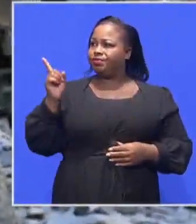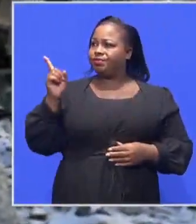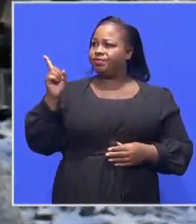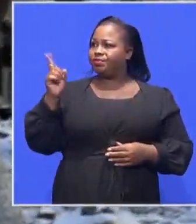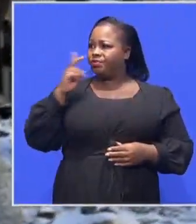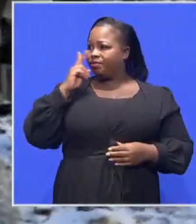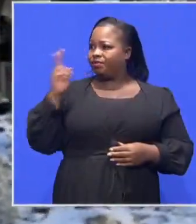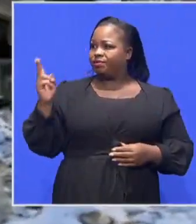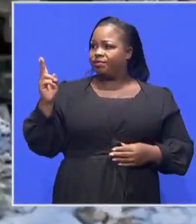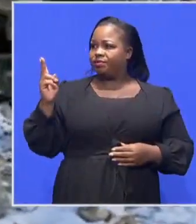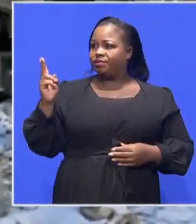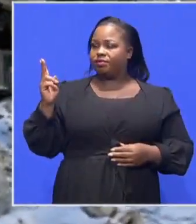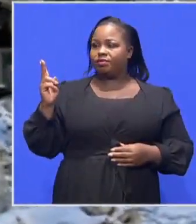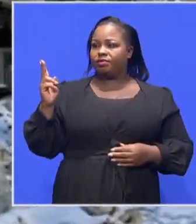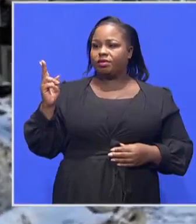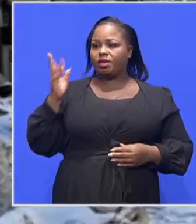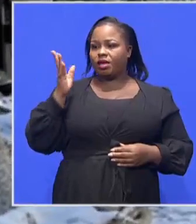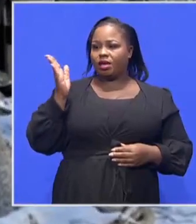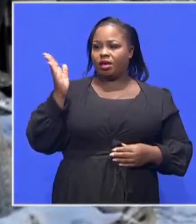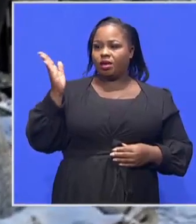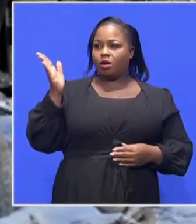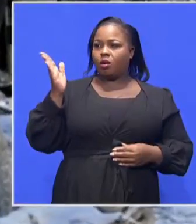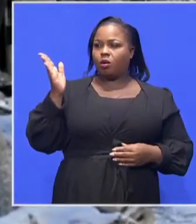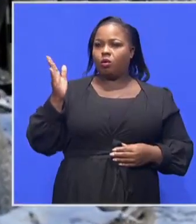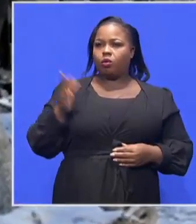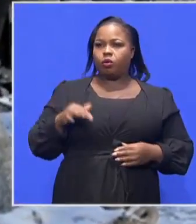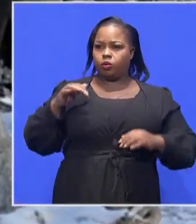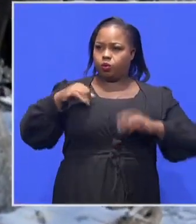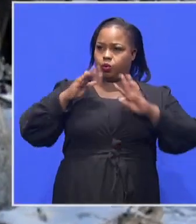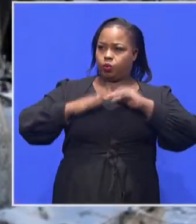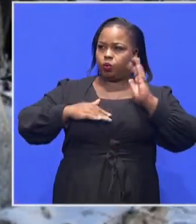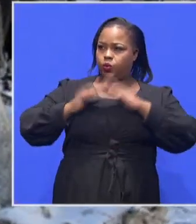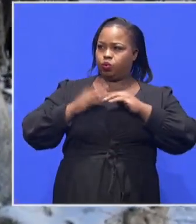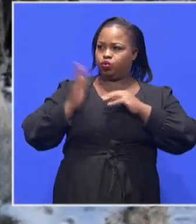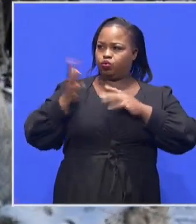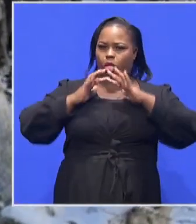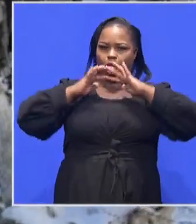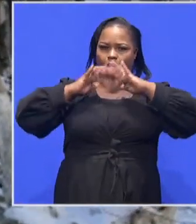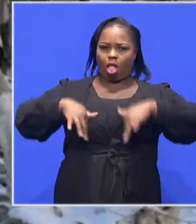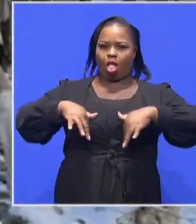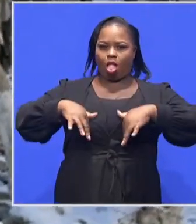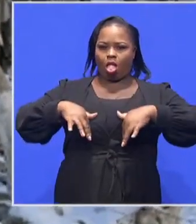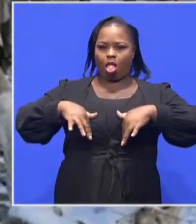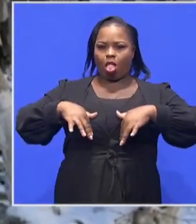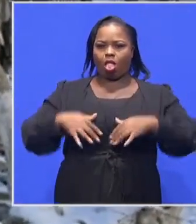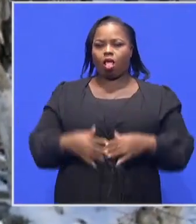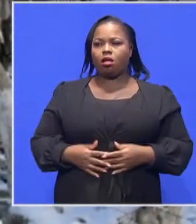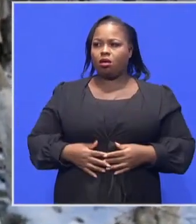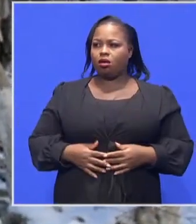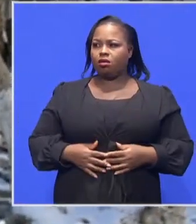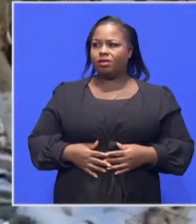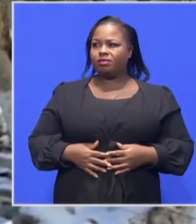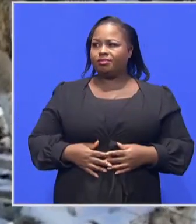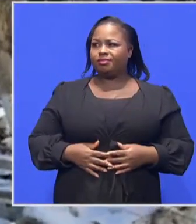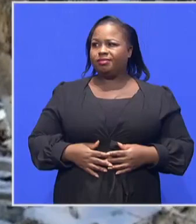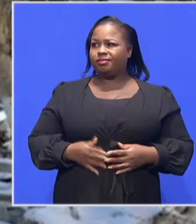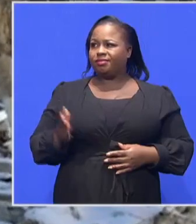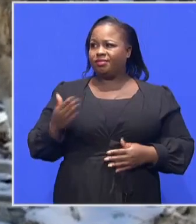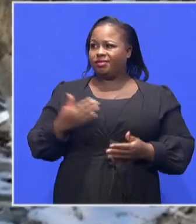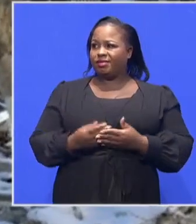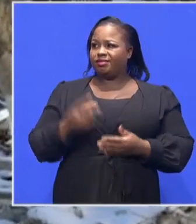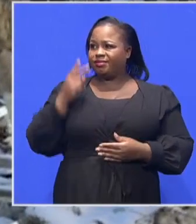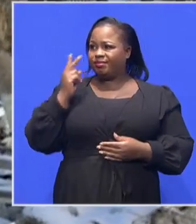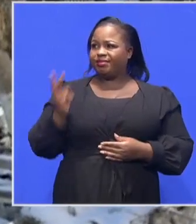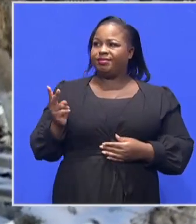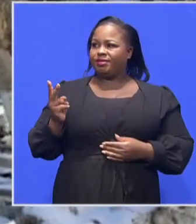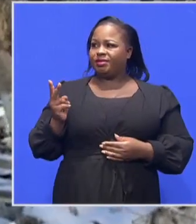there what remains of that apartment tower. It has just completely collapsed in on itself. You can see the traces